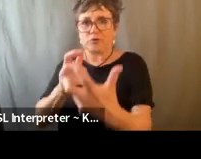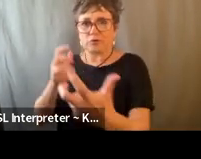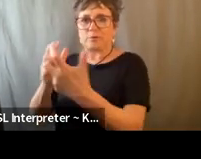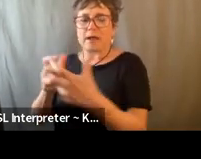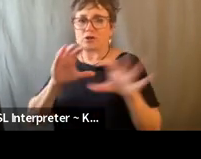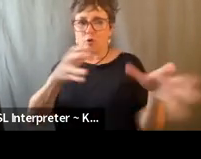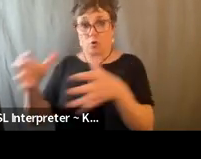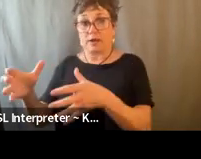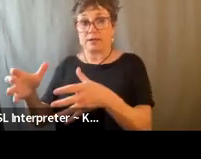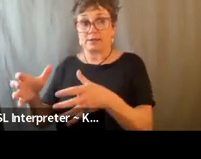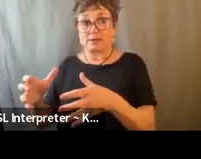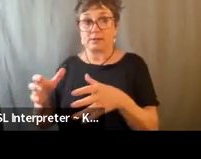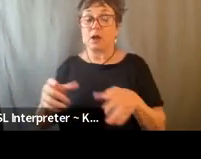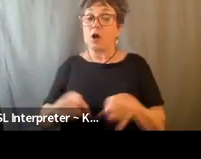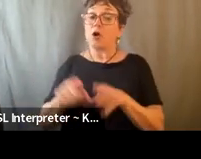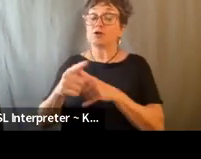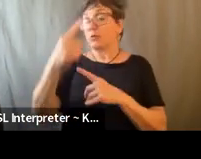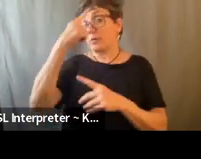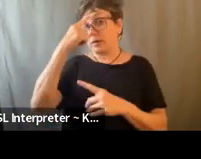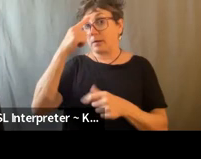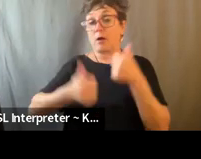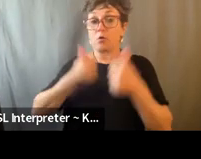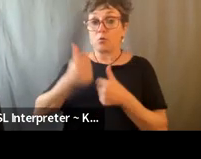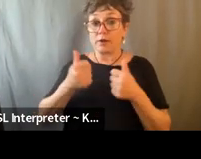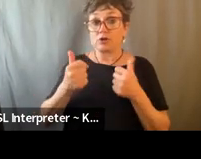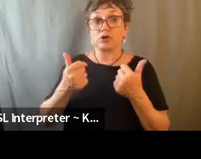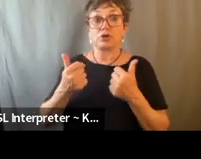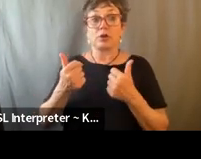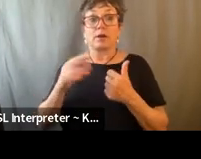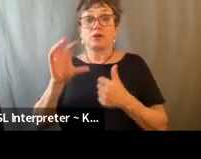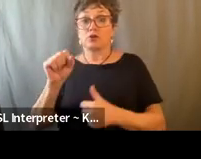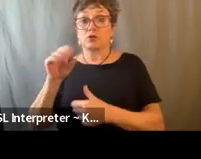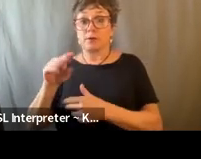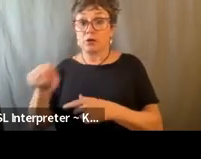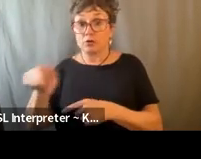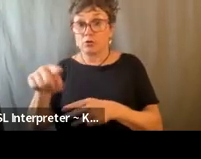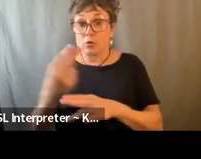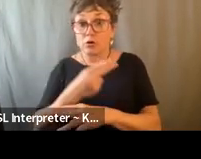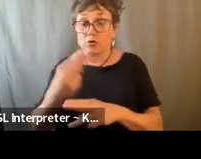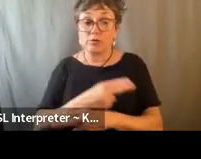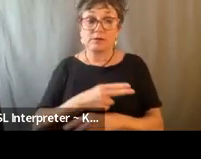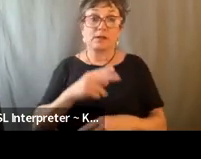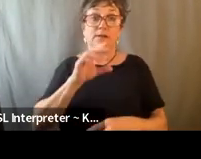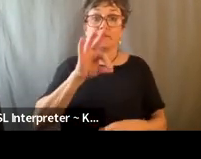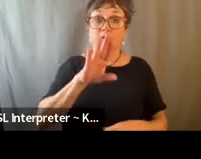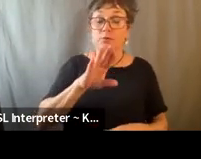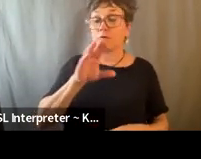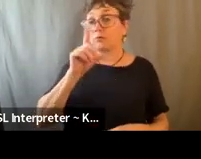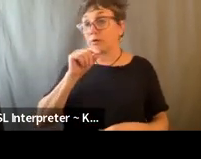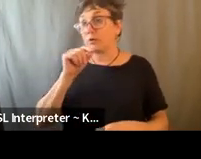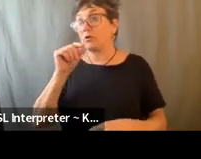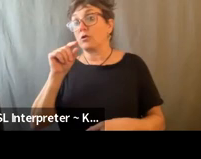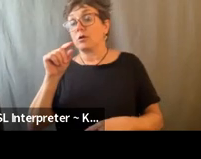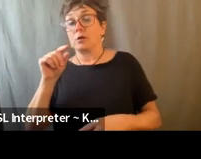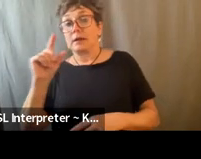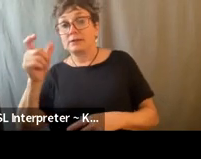of even by channel, maybe on your Facebook post, you certainly have a lot, more real estate.